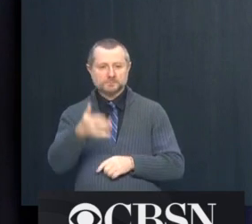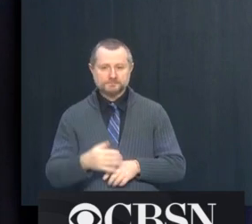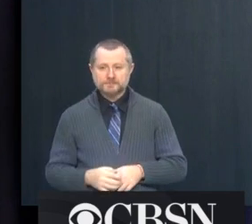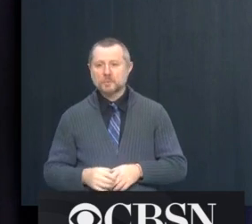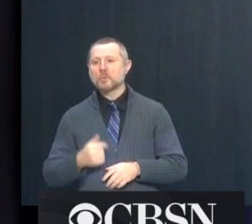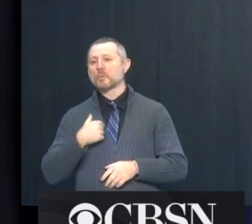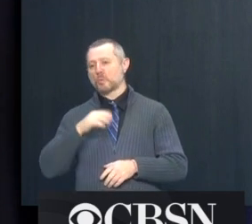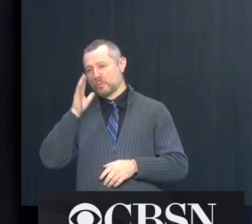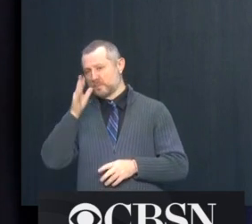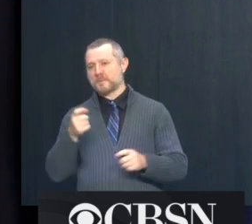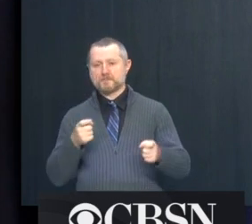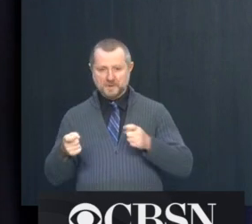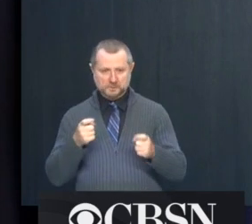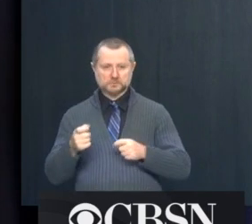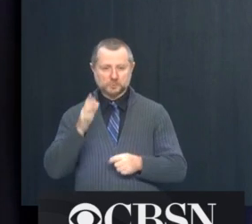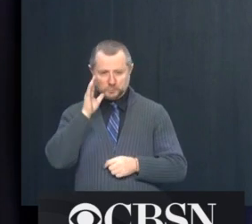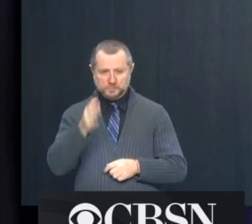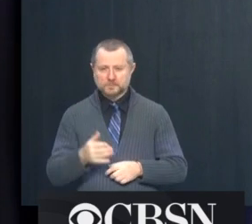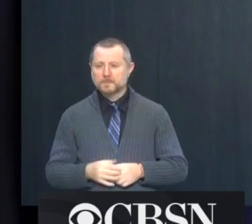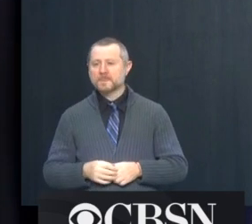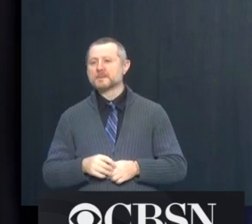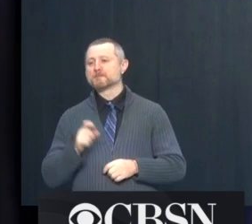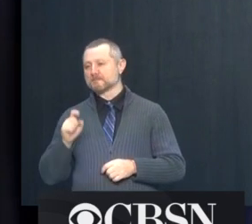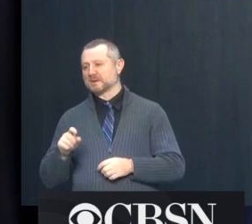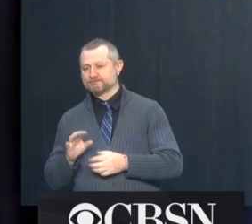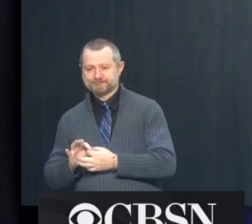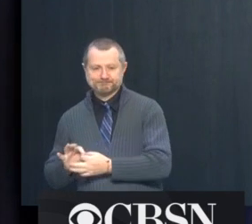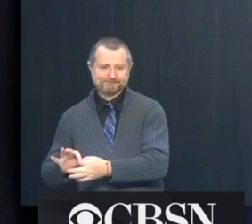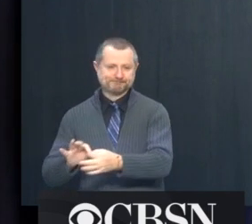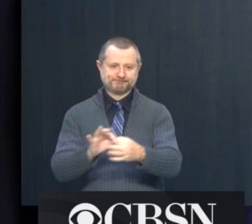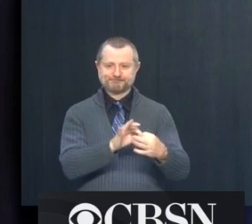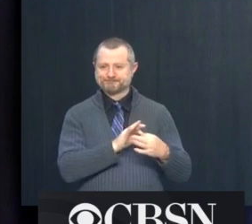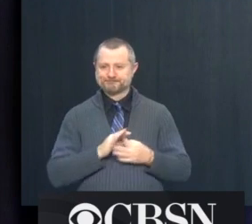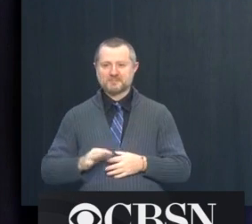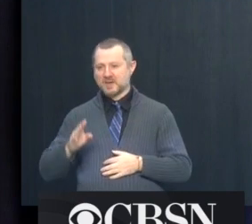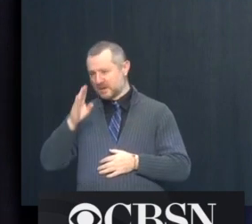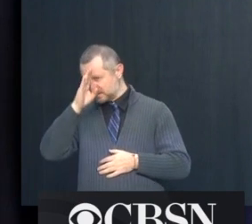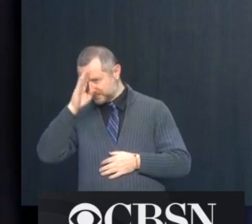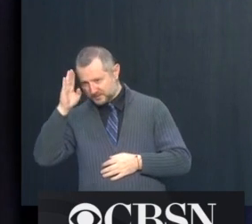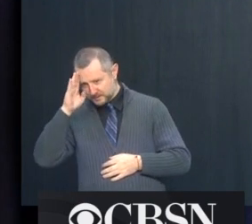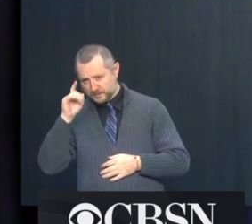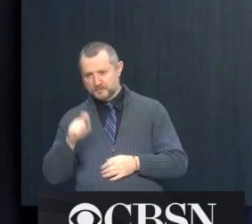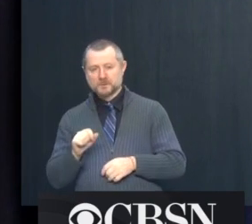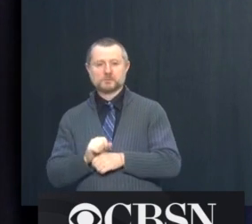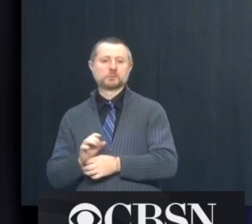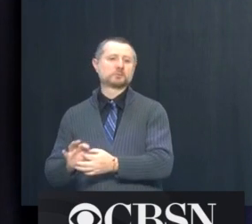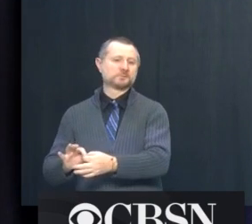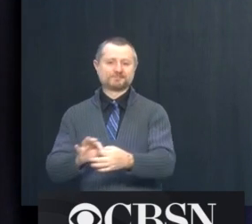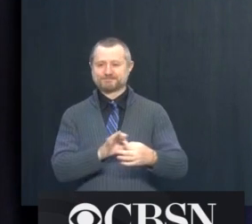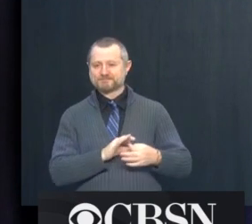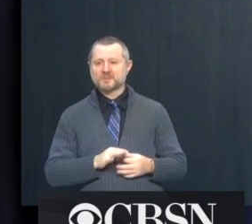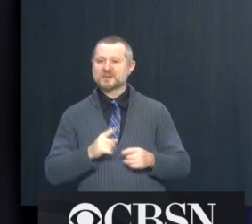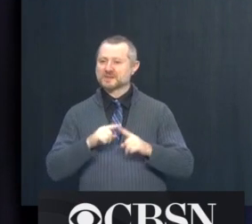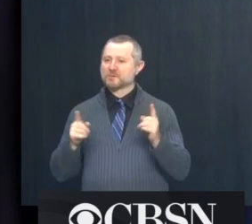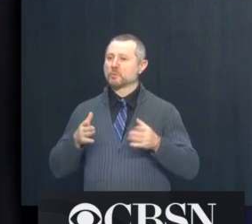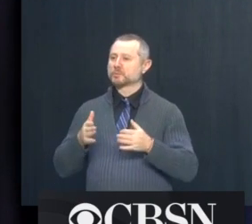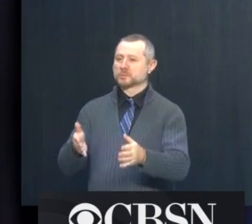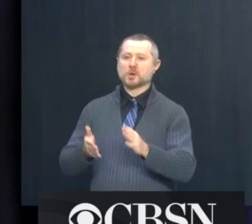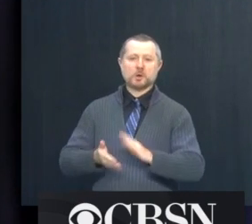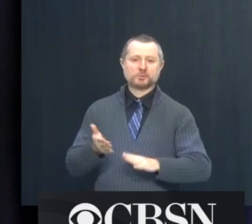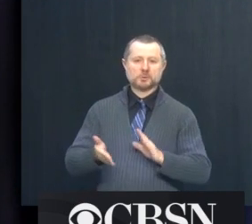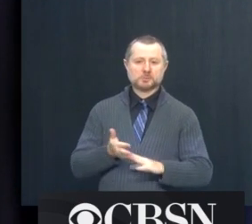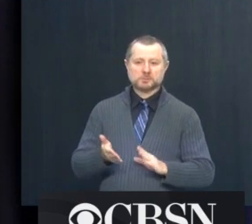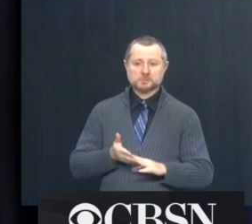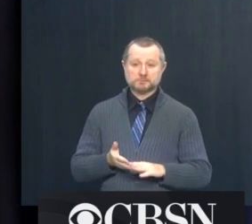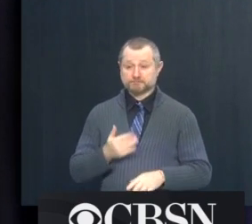manage it. We have to work together. Hospitals are going to have to do things that they don't normally do. I'm telling you that right